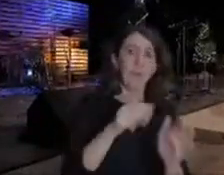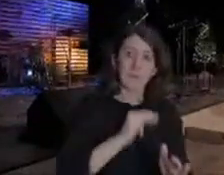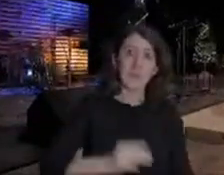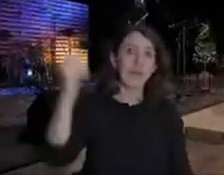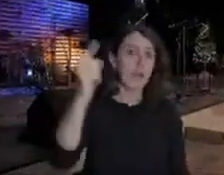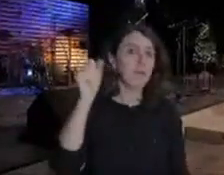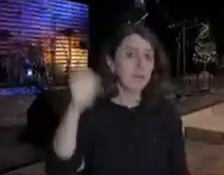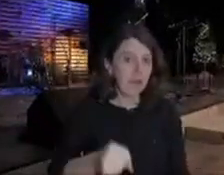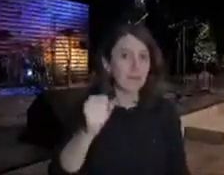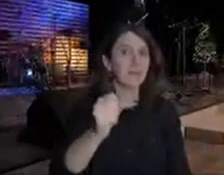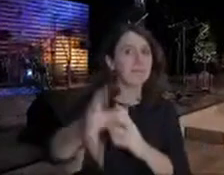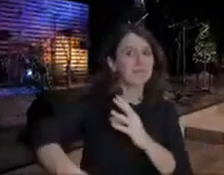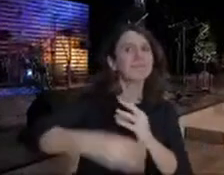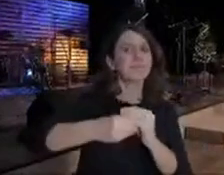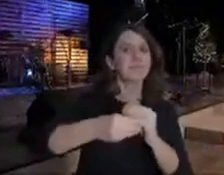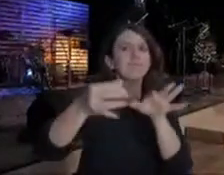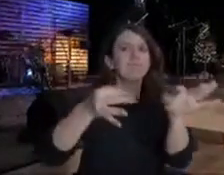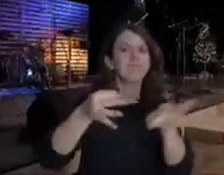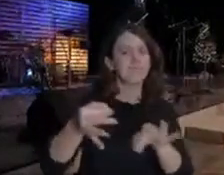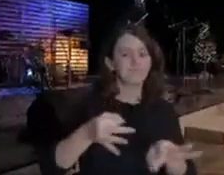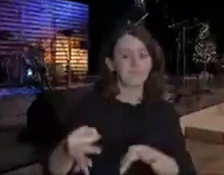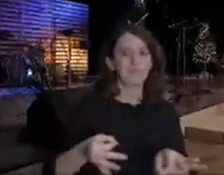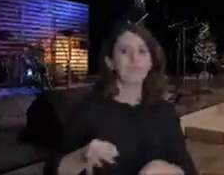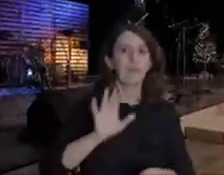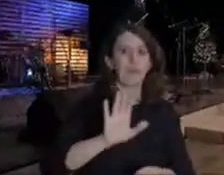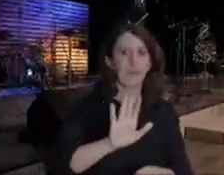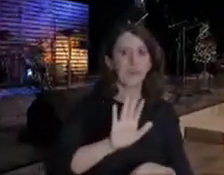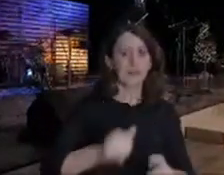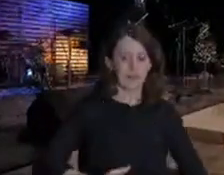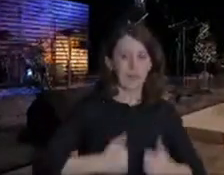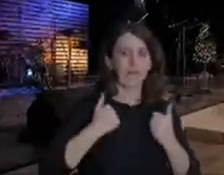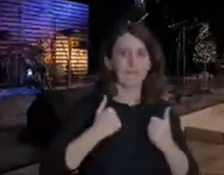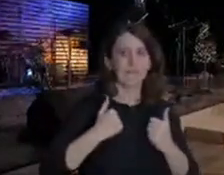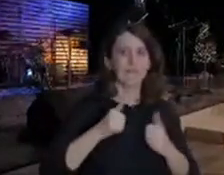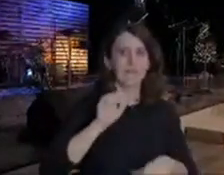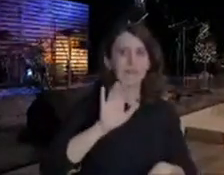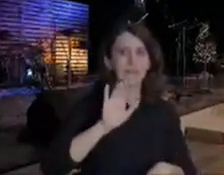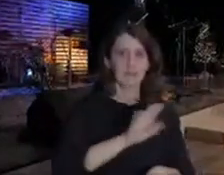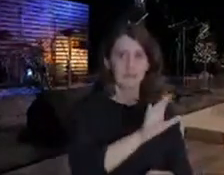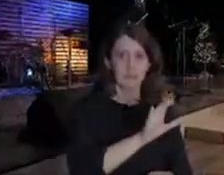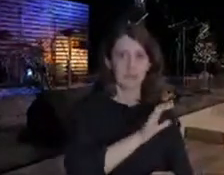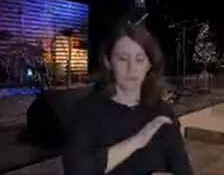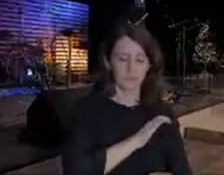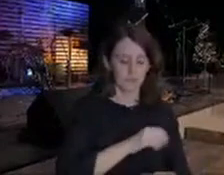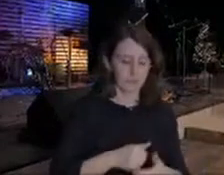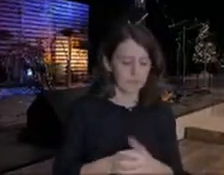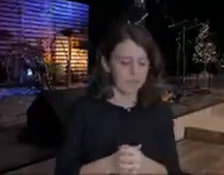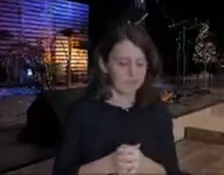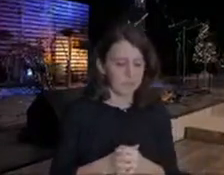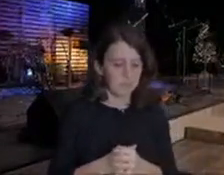Messiah is going to come, but here are some descriptions of what the life of the Messiah is going to look like. And that's where I want to spend our time this